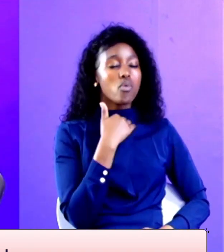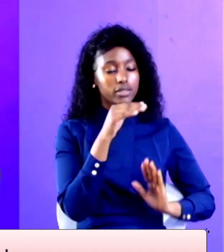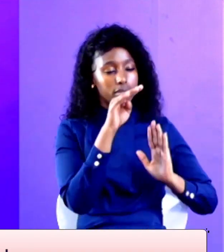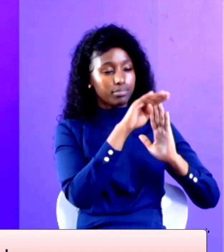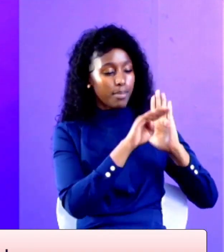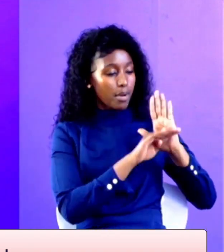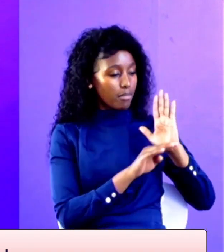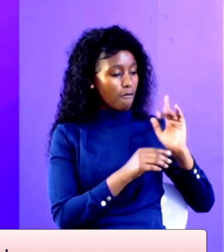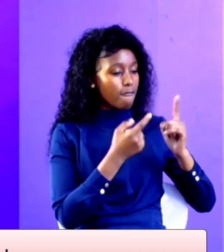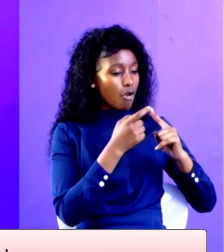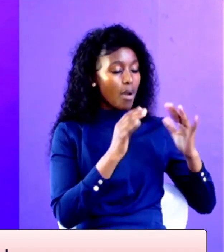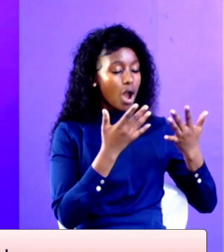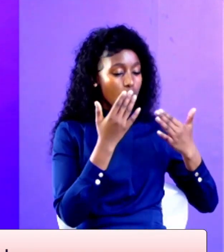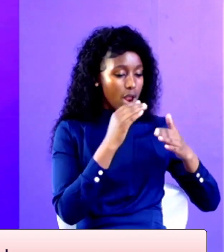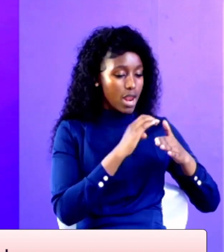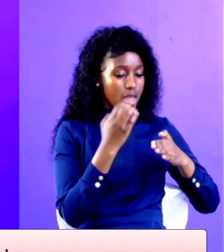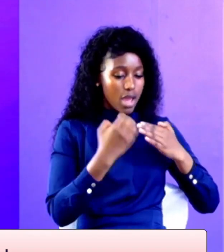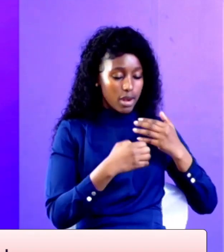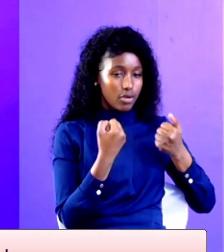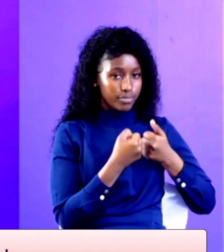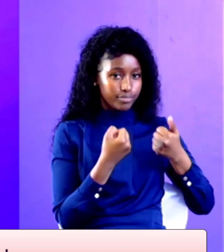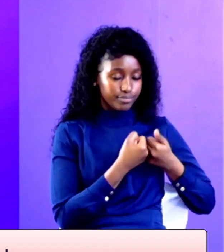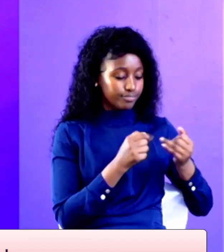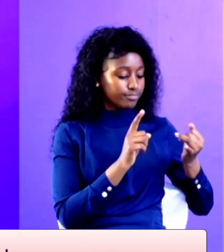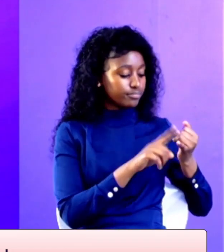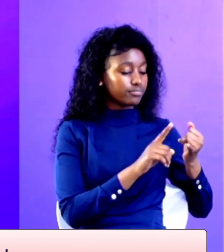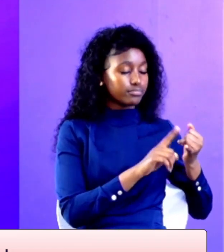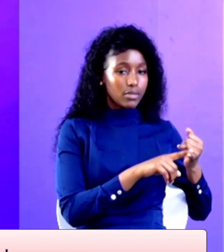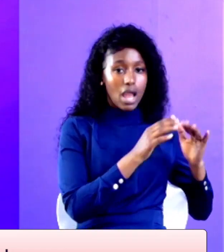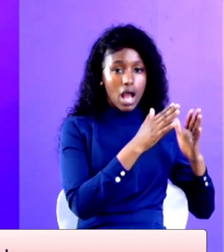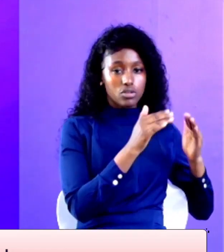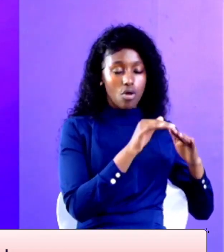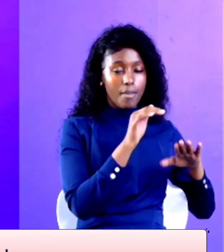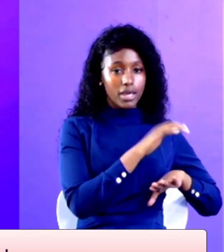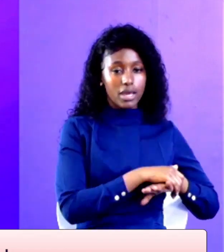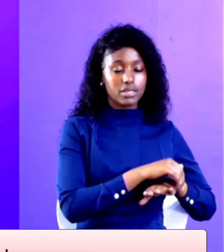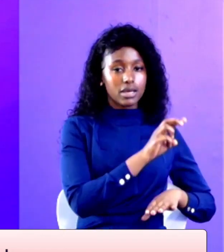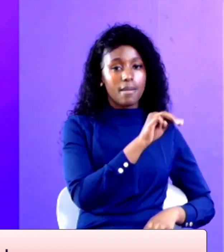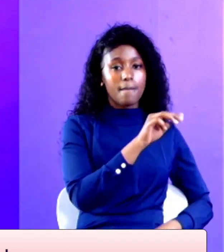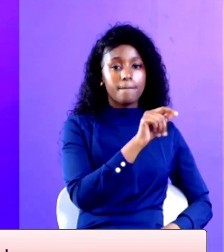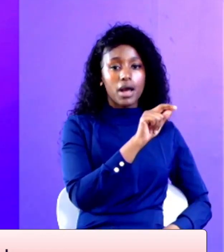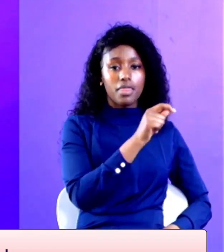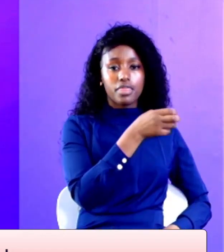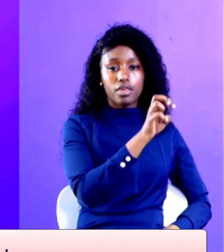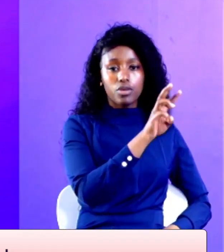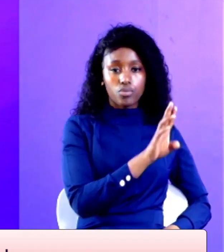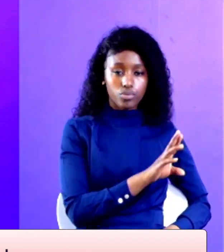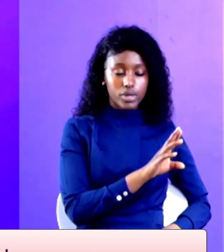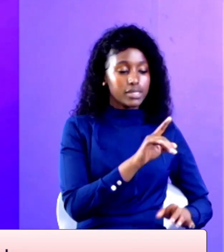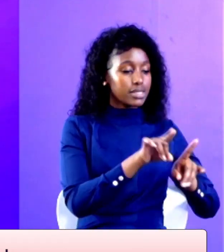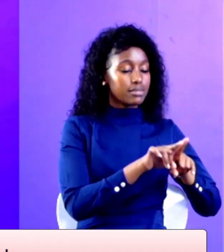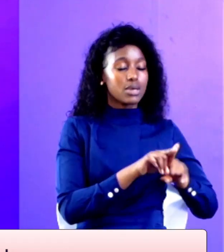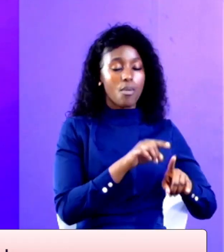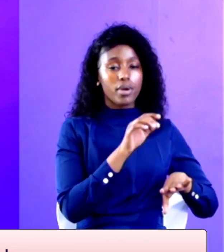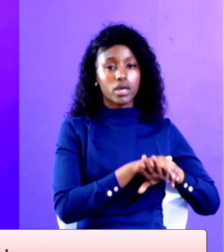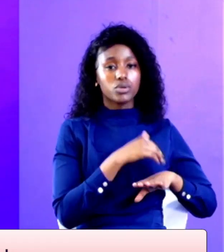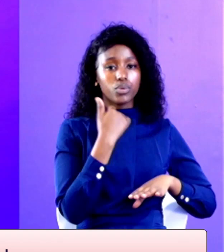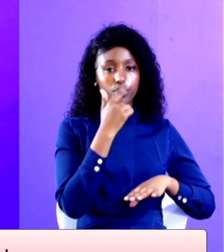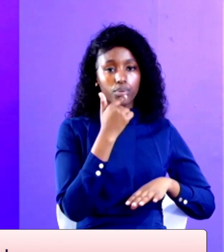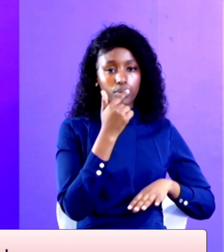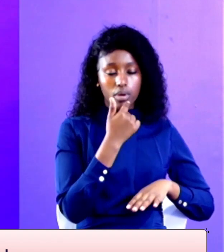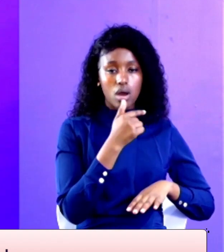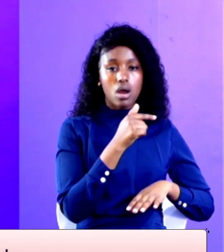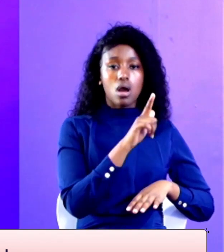So Arsenal signed Martin Zubimendi from Real Sociedad. They also signed Christian Norgard